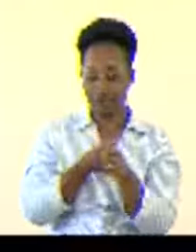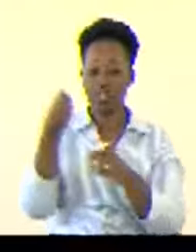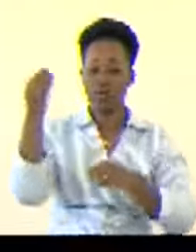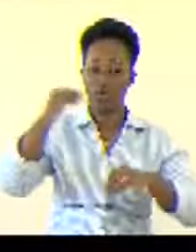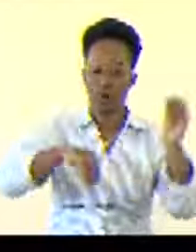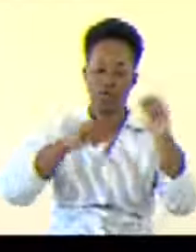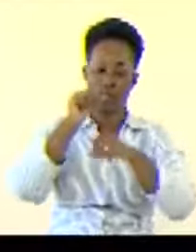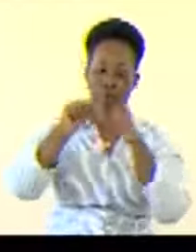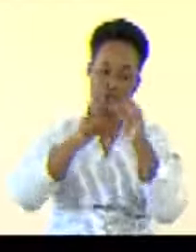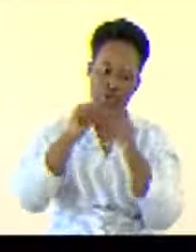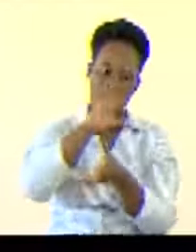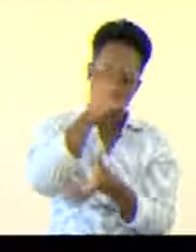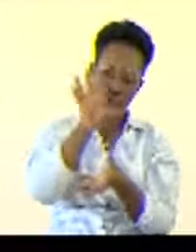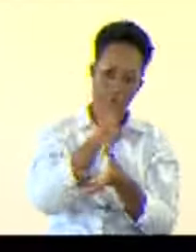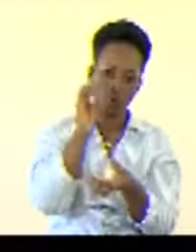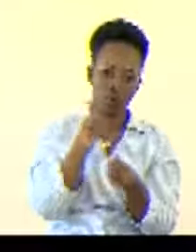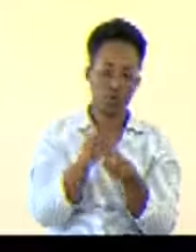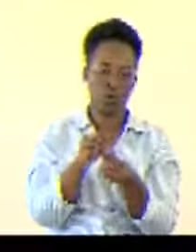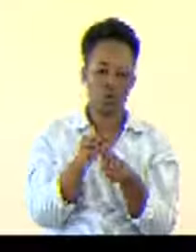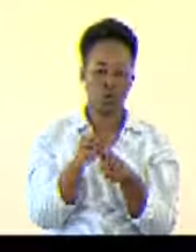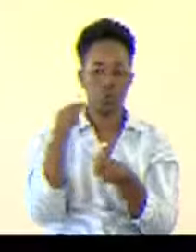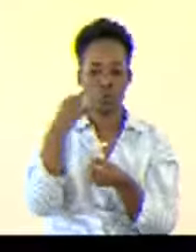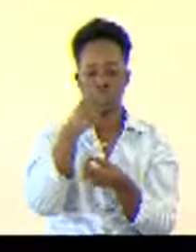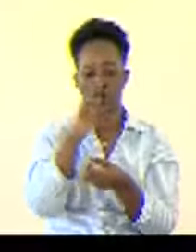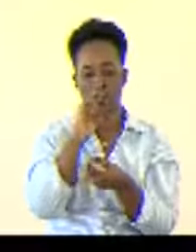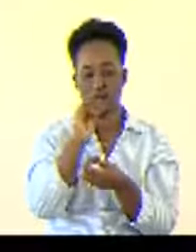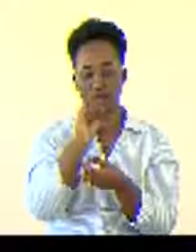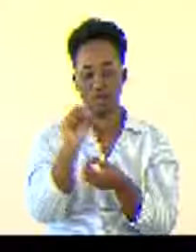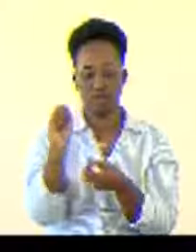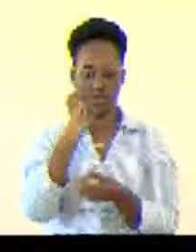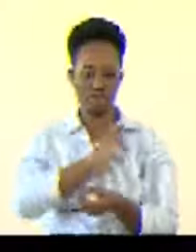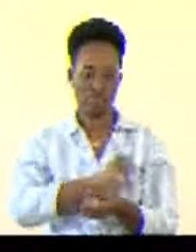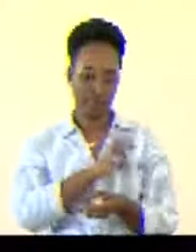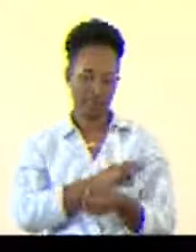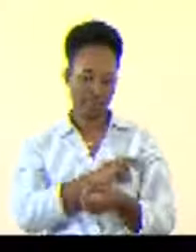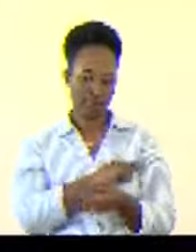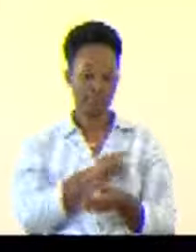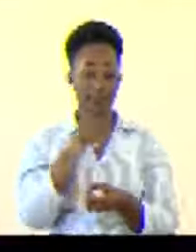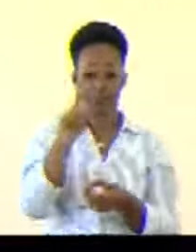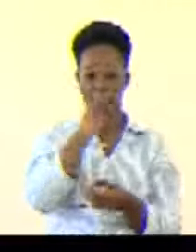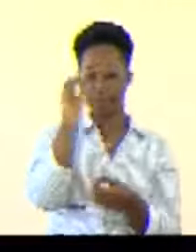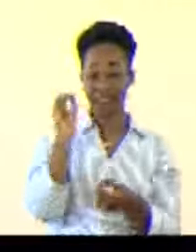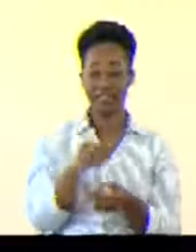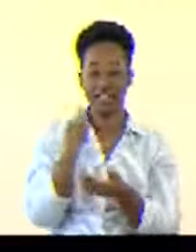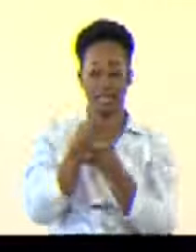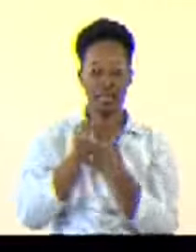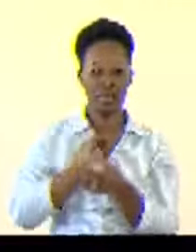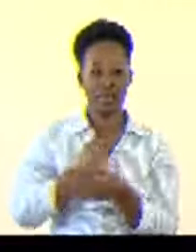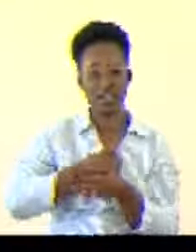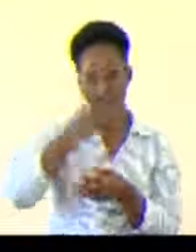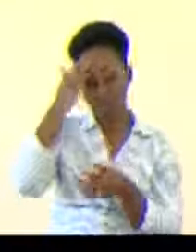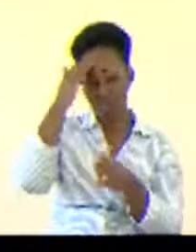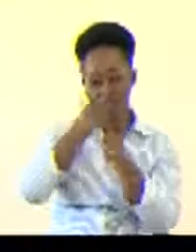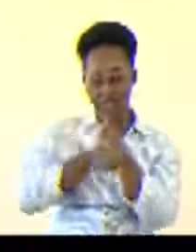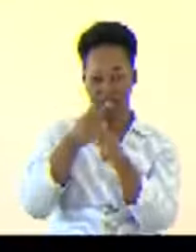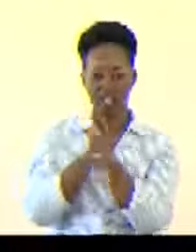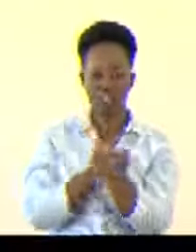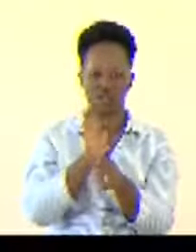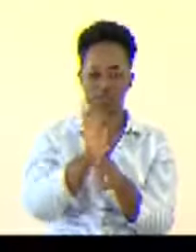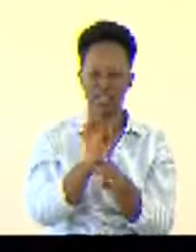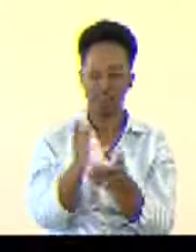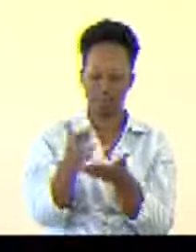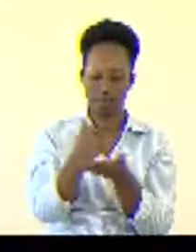profit generated. So this ratio, the margin ratio, the gross profit percentage, helps us to know each unit sold generates how